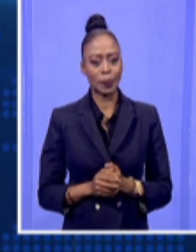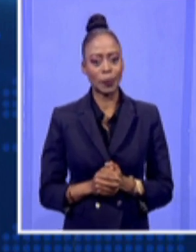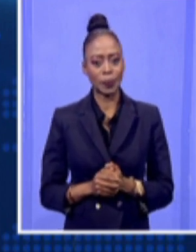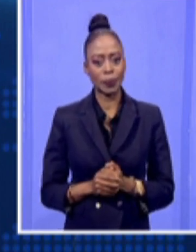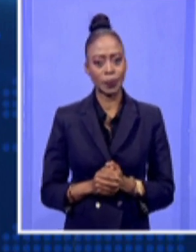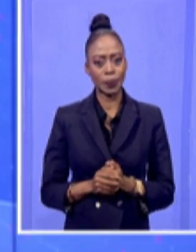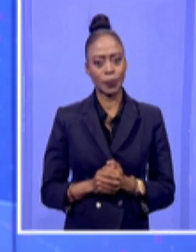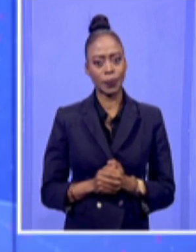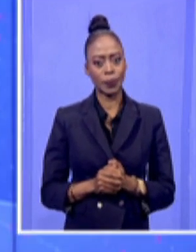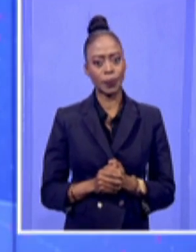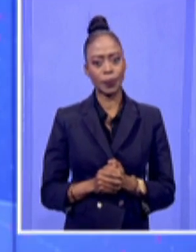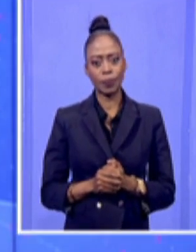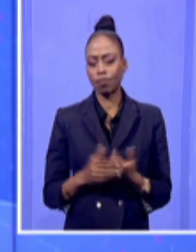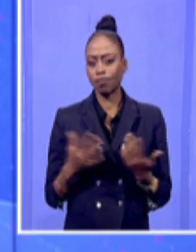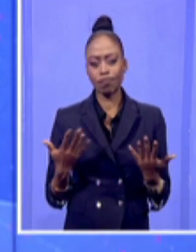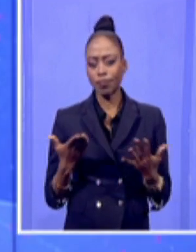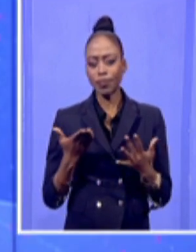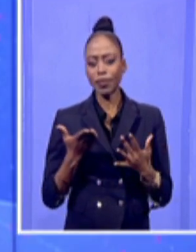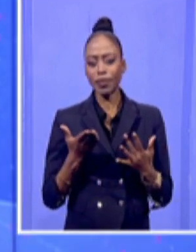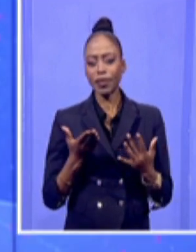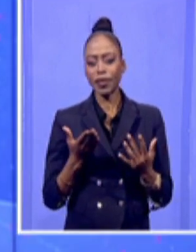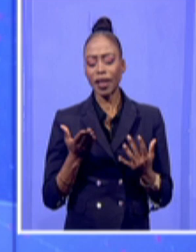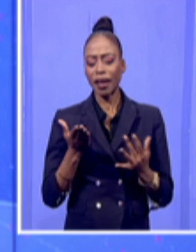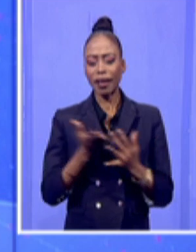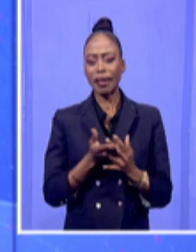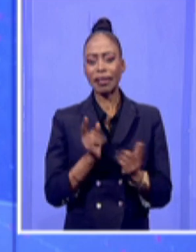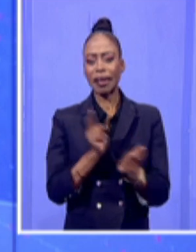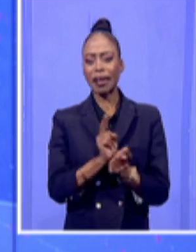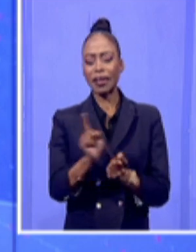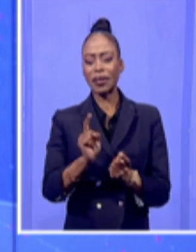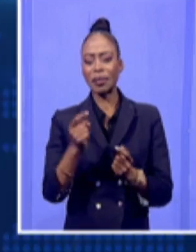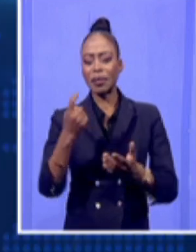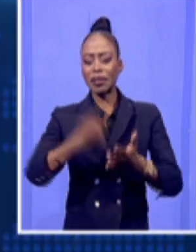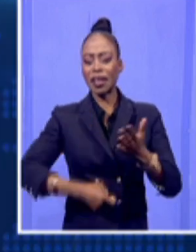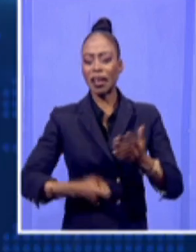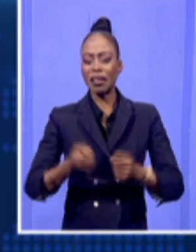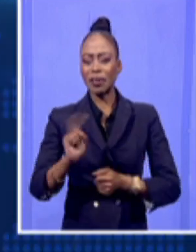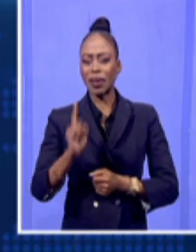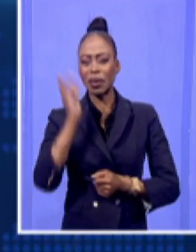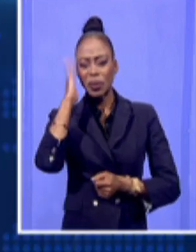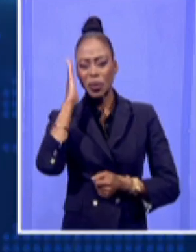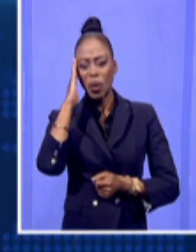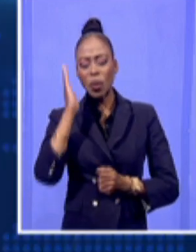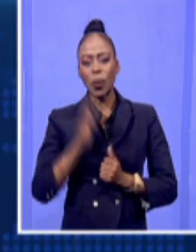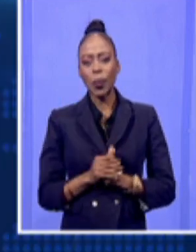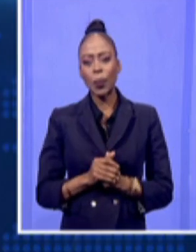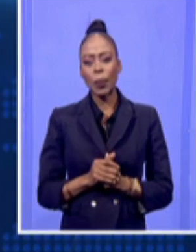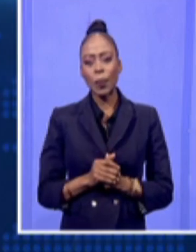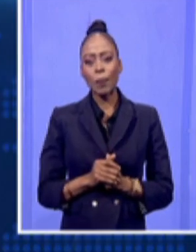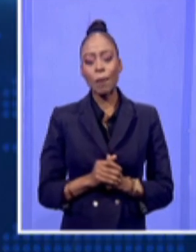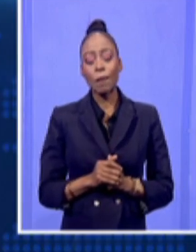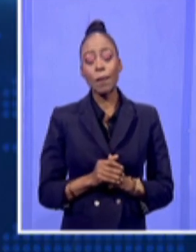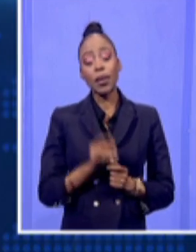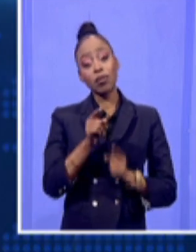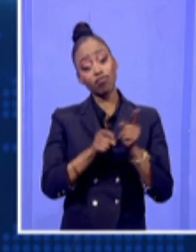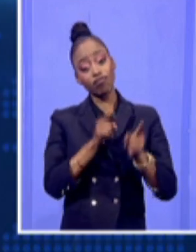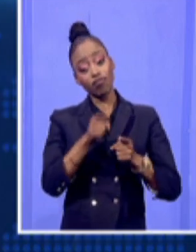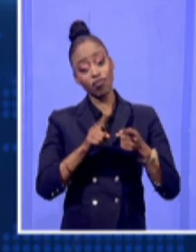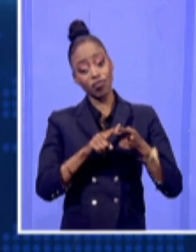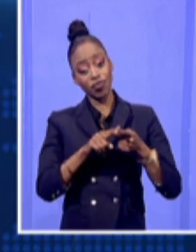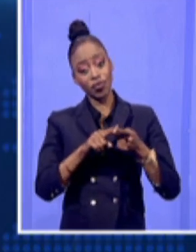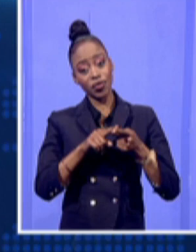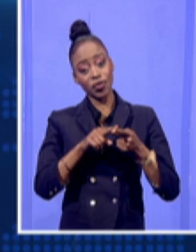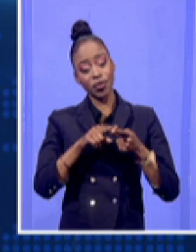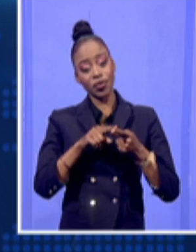is your understanding so far of what the charges are, Magdalene? There is an allegation of criminal